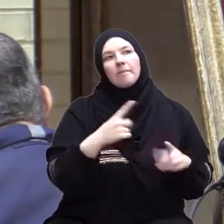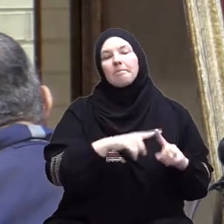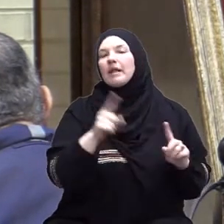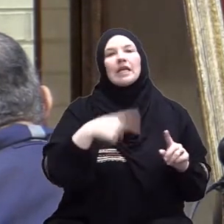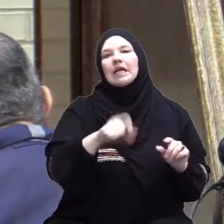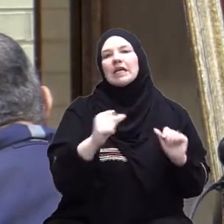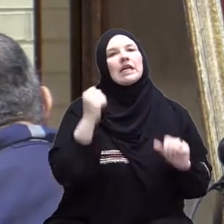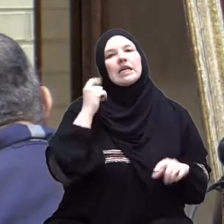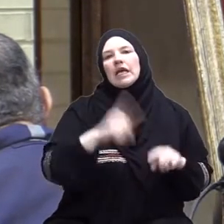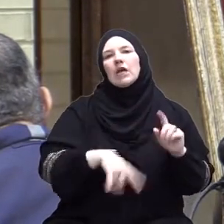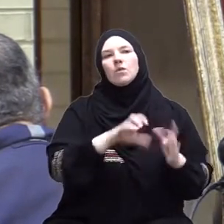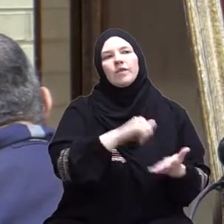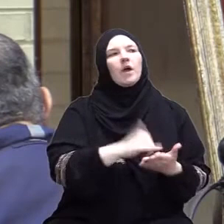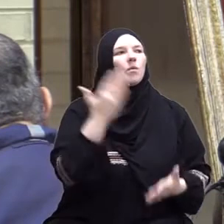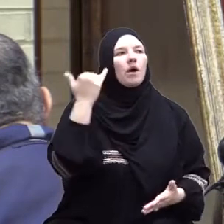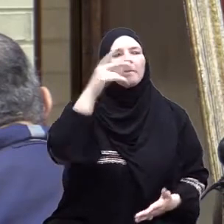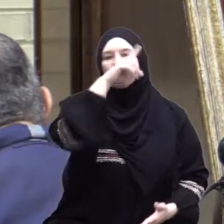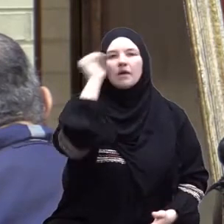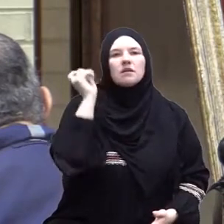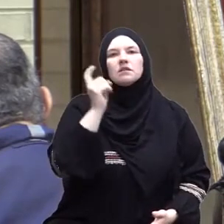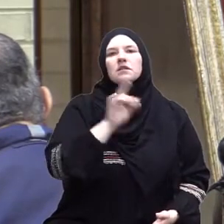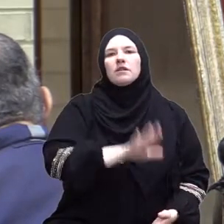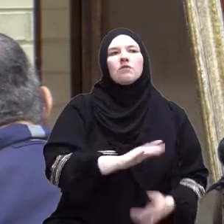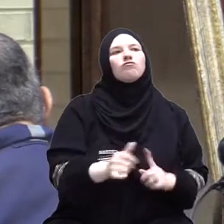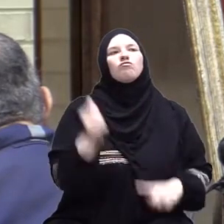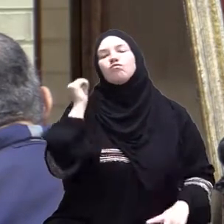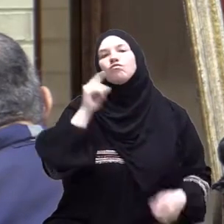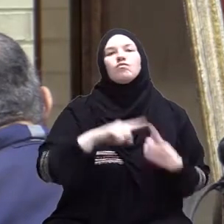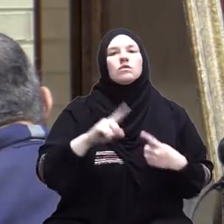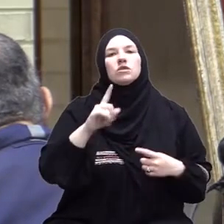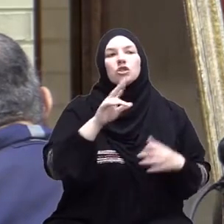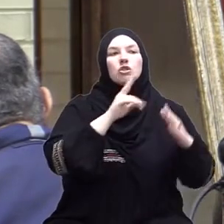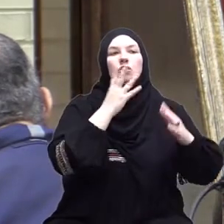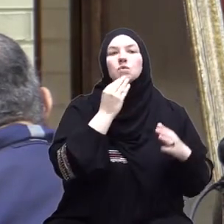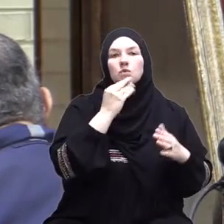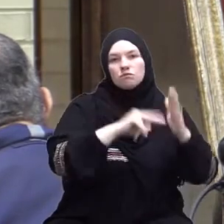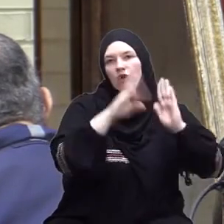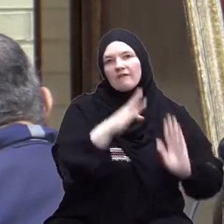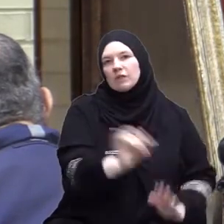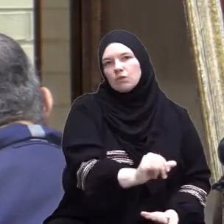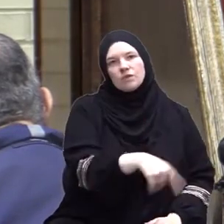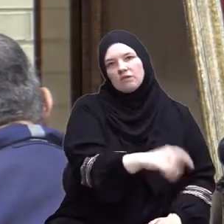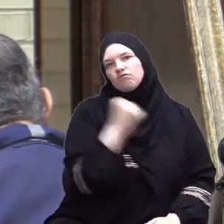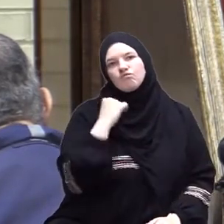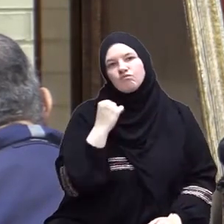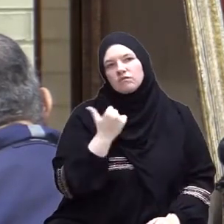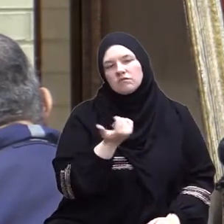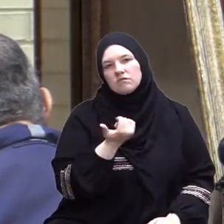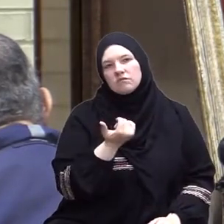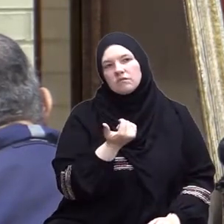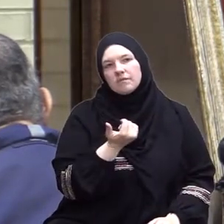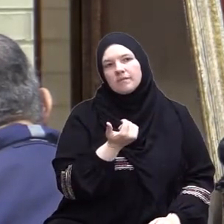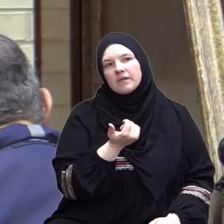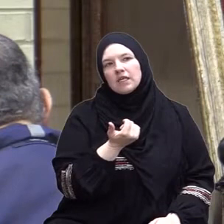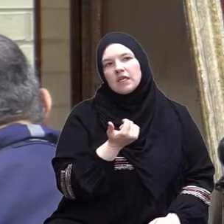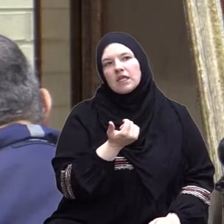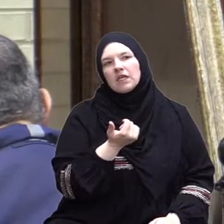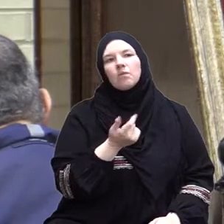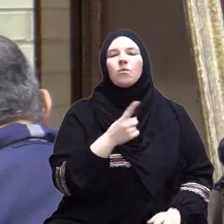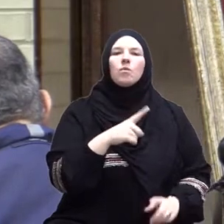they cannot do that. Why can't they do that? Because they rejected Jewish prophets as well. So they cannot use